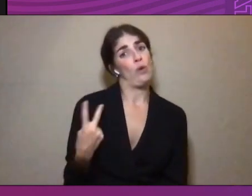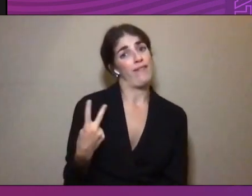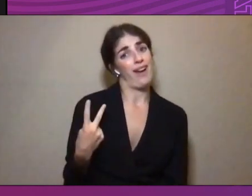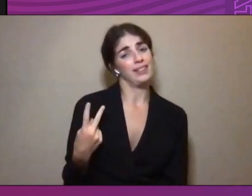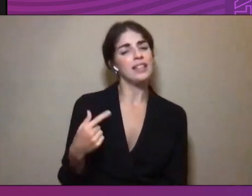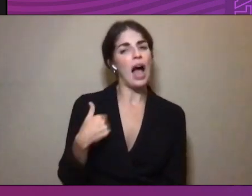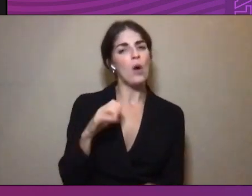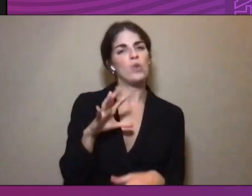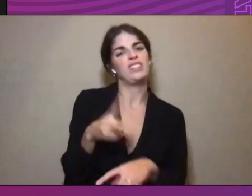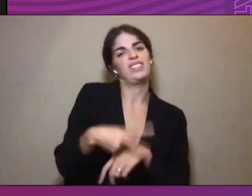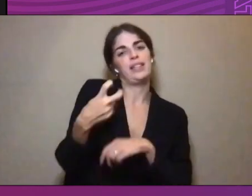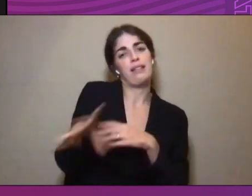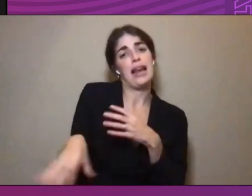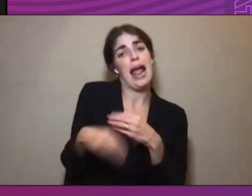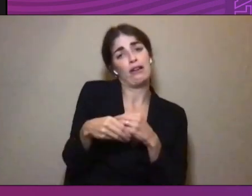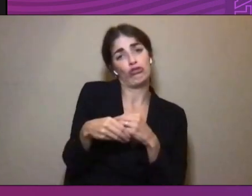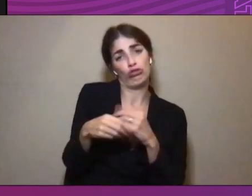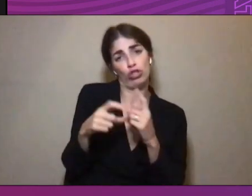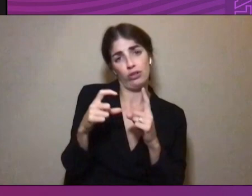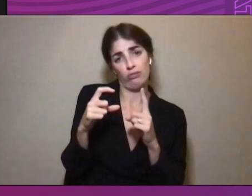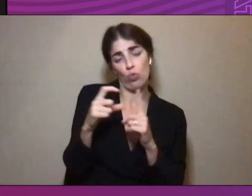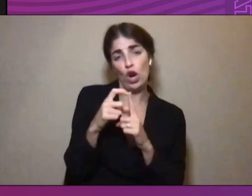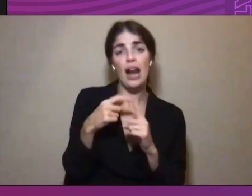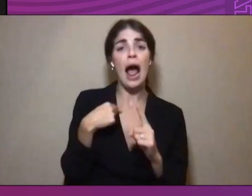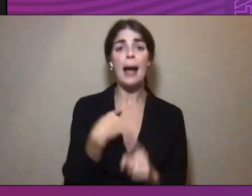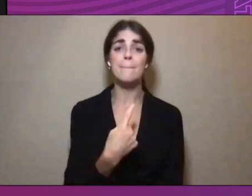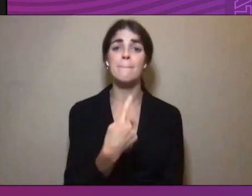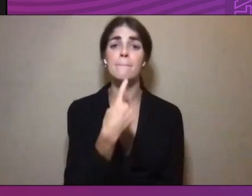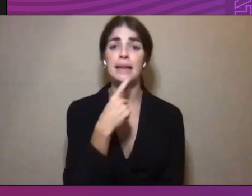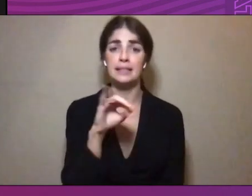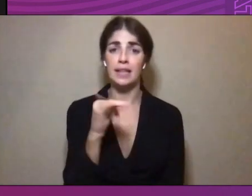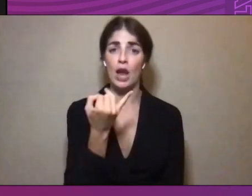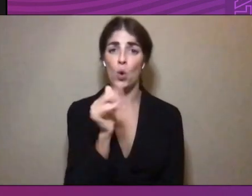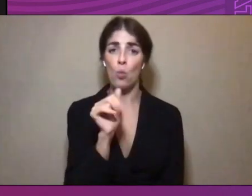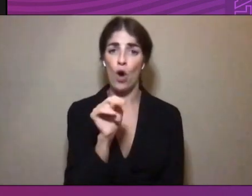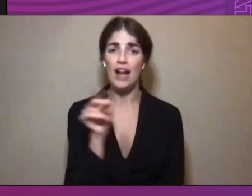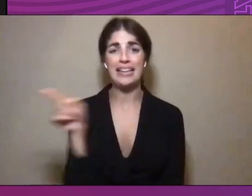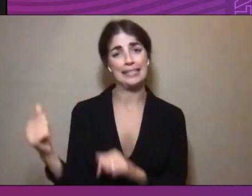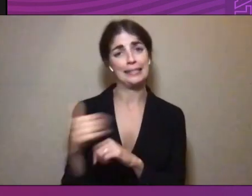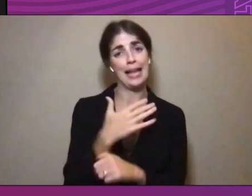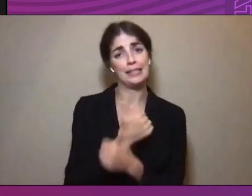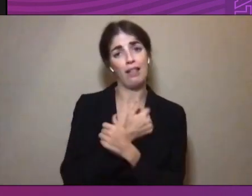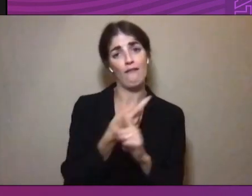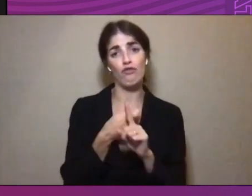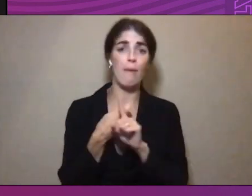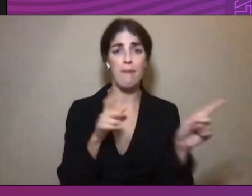say I'm missing Juan, who sends his love from Los Angeles and wishes he could be here today.